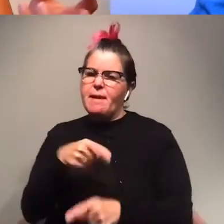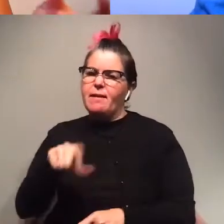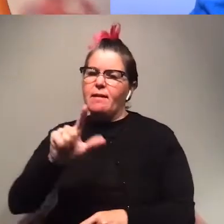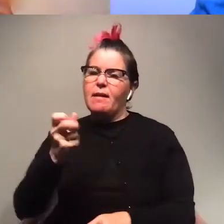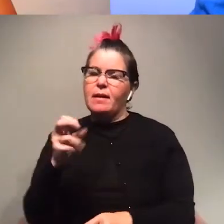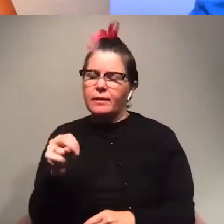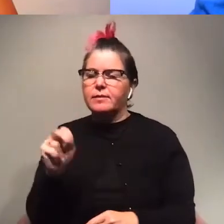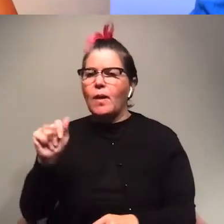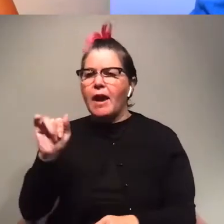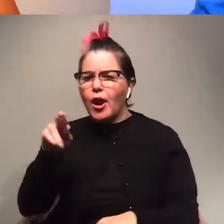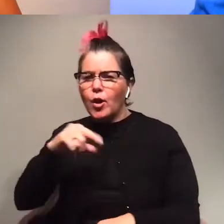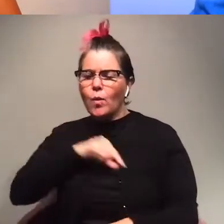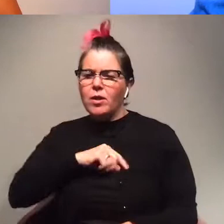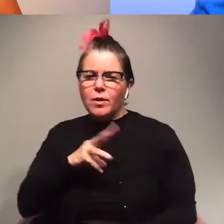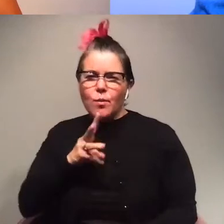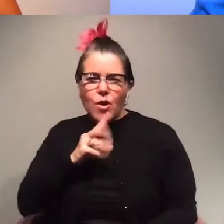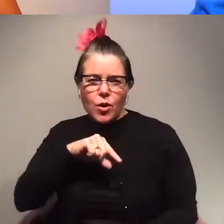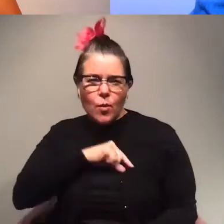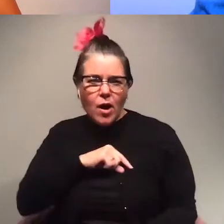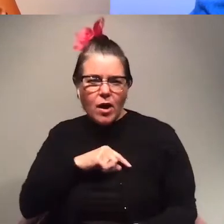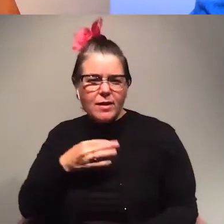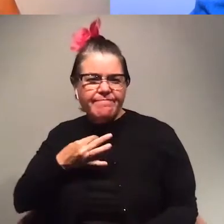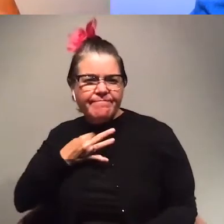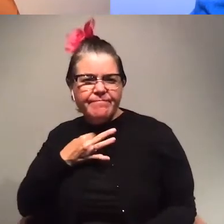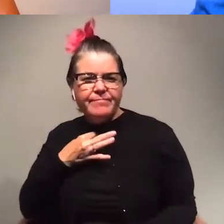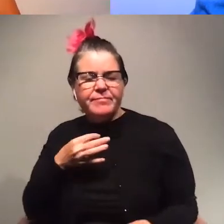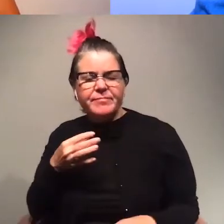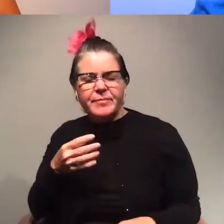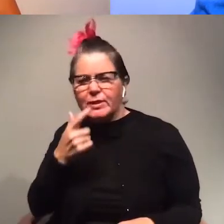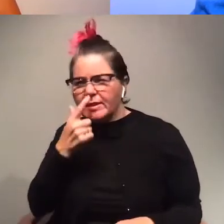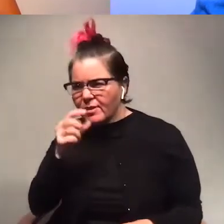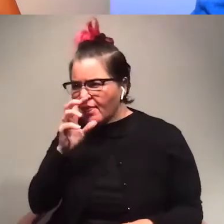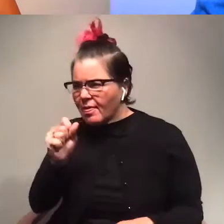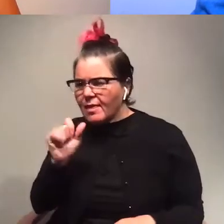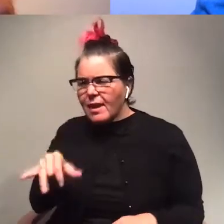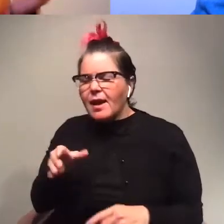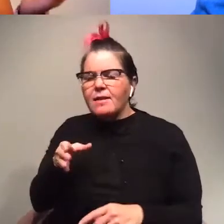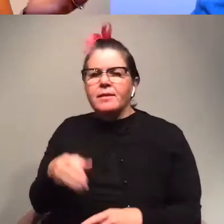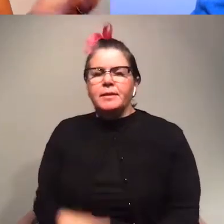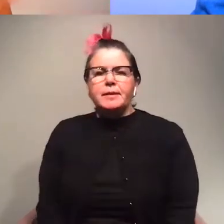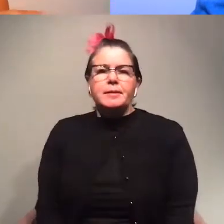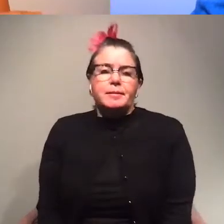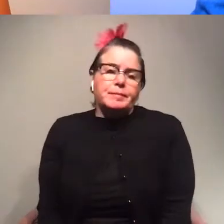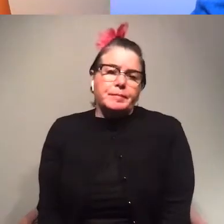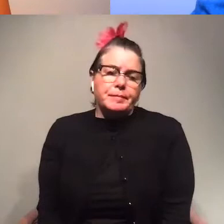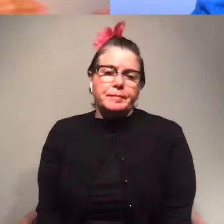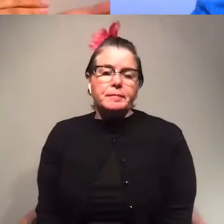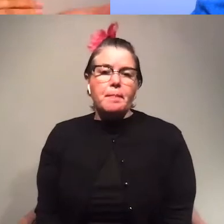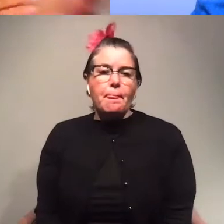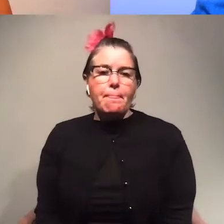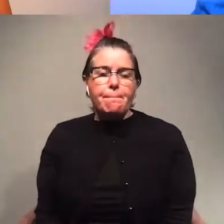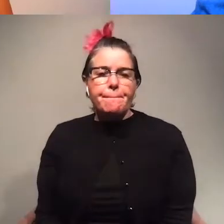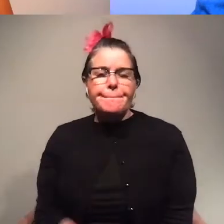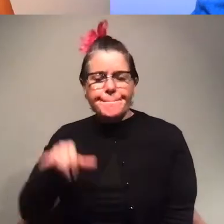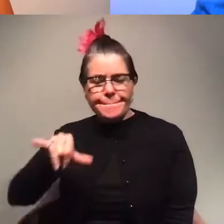air quality and water quality were already kind of piquing my interest more and more. And so that was when I was like, okay, I